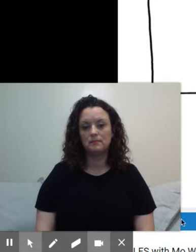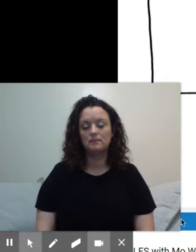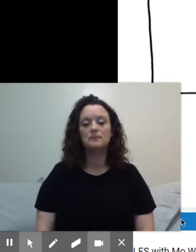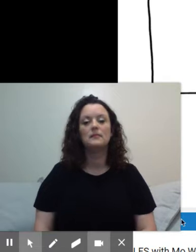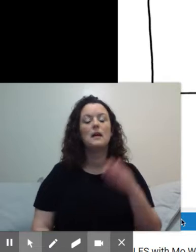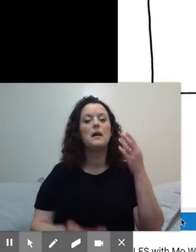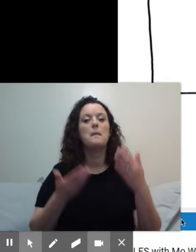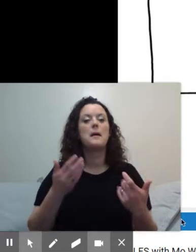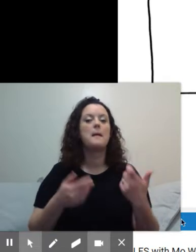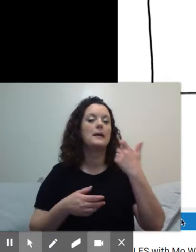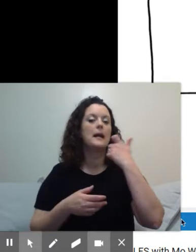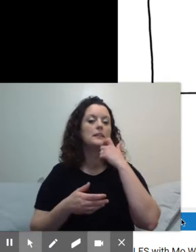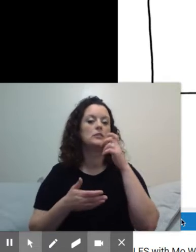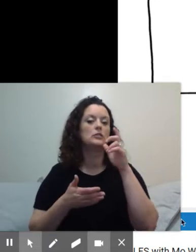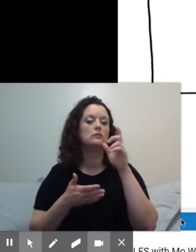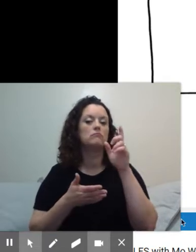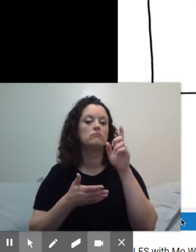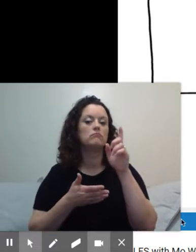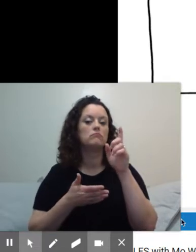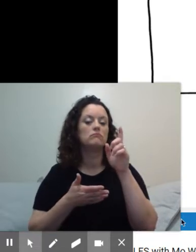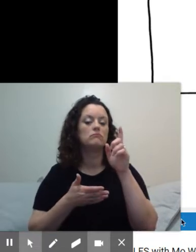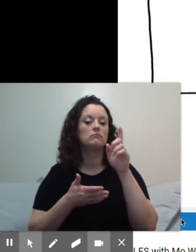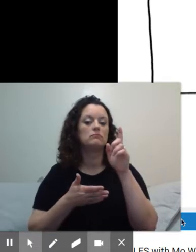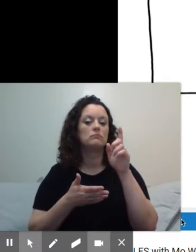maybe I just drew you the